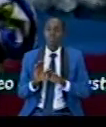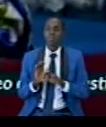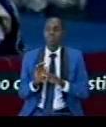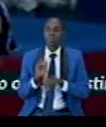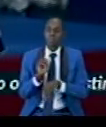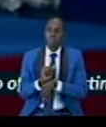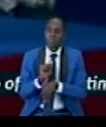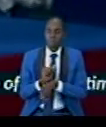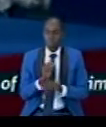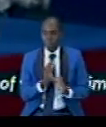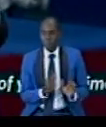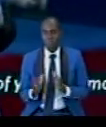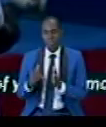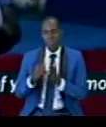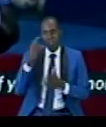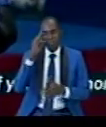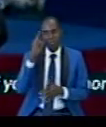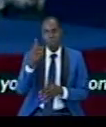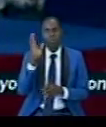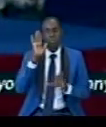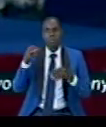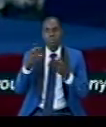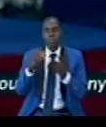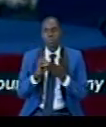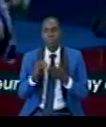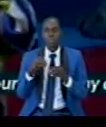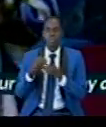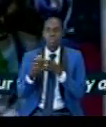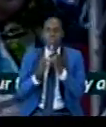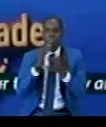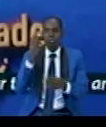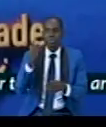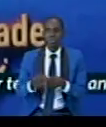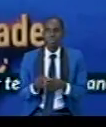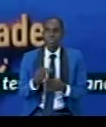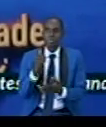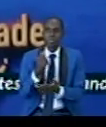it will be double like mine, in Jesus' name.